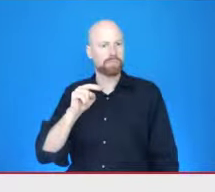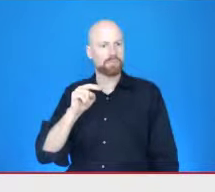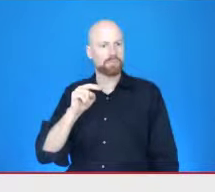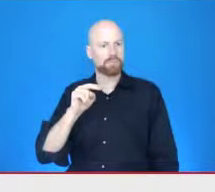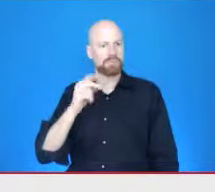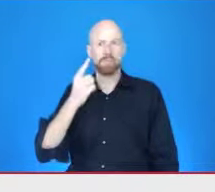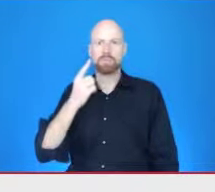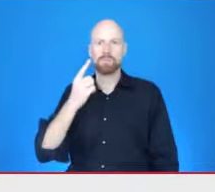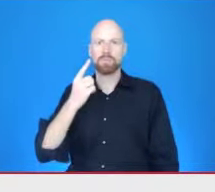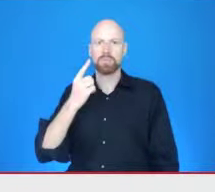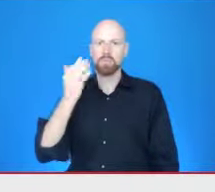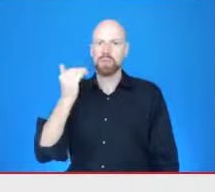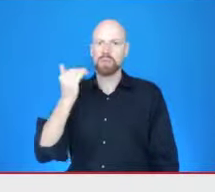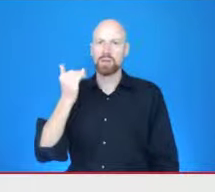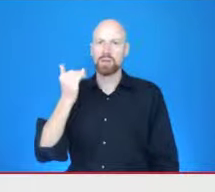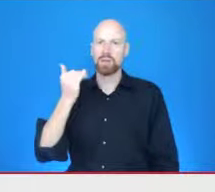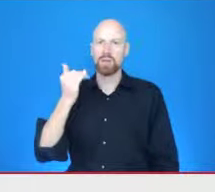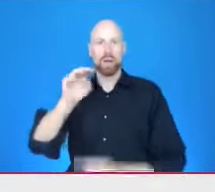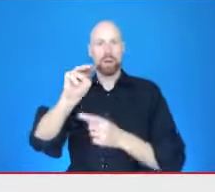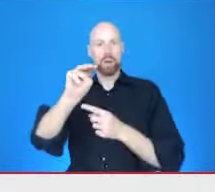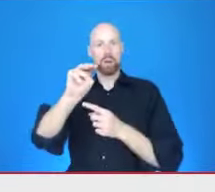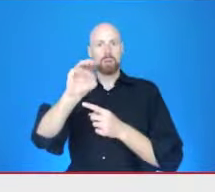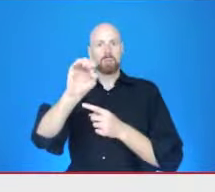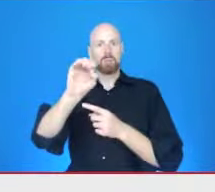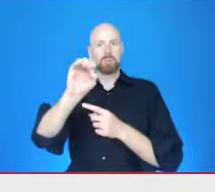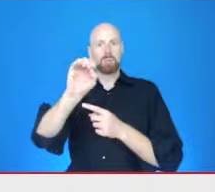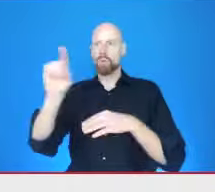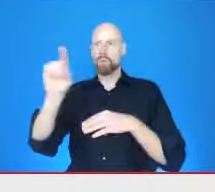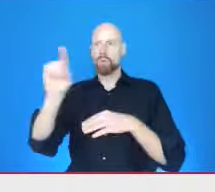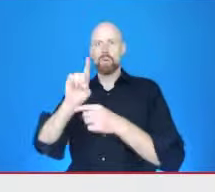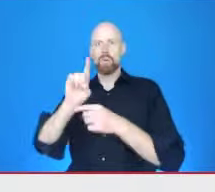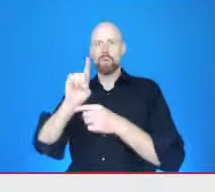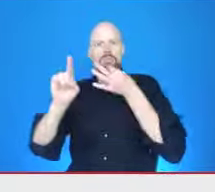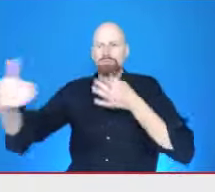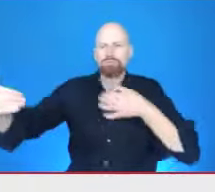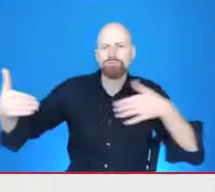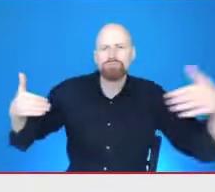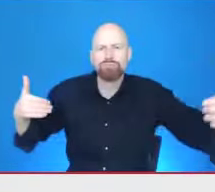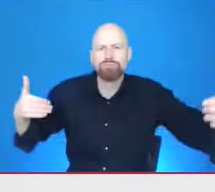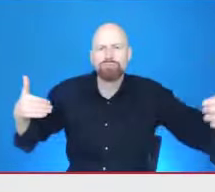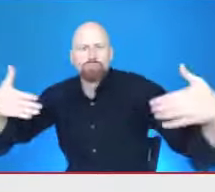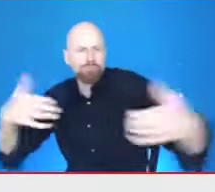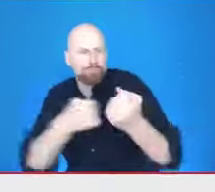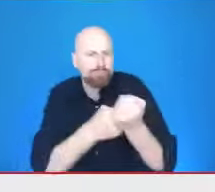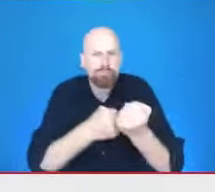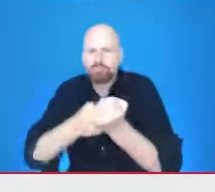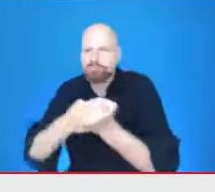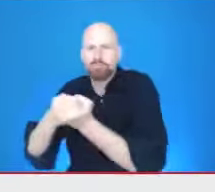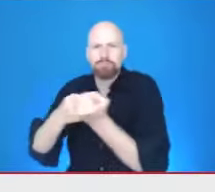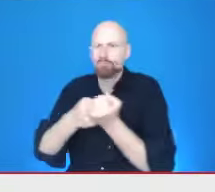I'll never forget that pounding, the wail it produced in me, one that reached a depth I didn't know I was capable of.